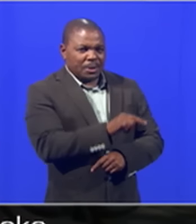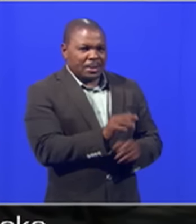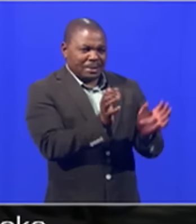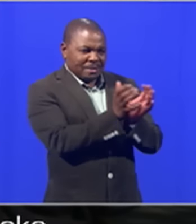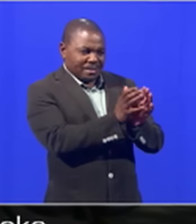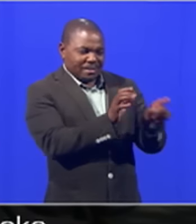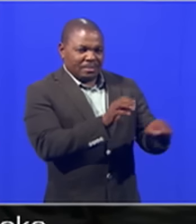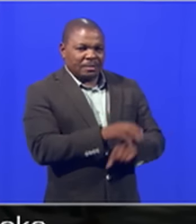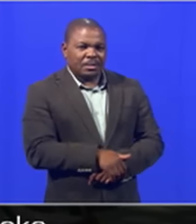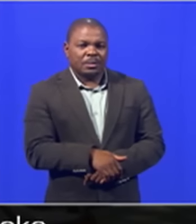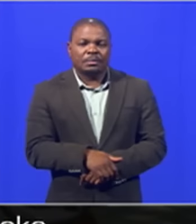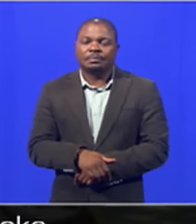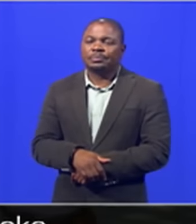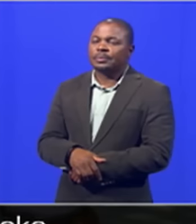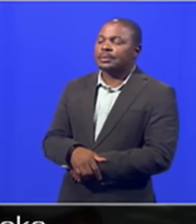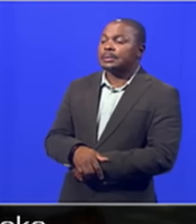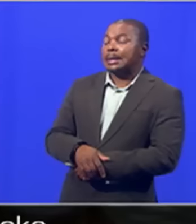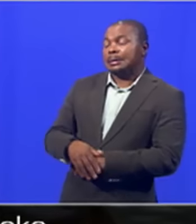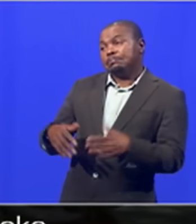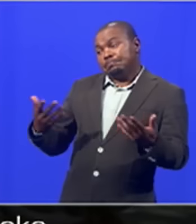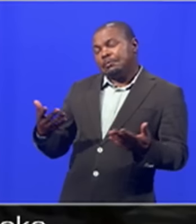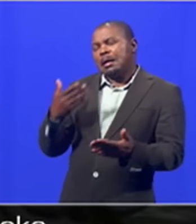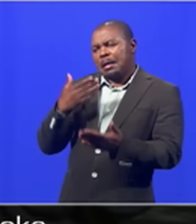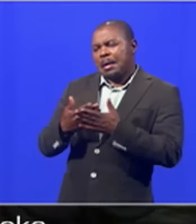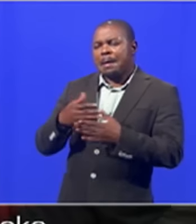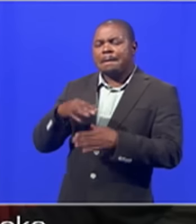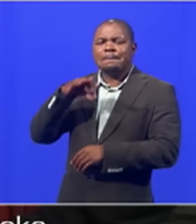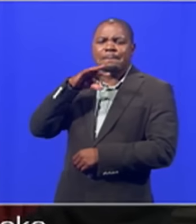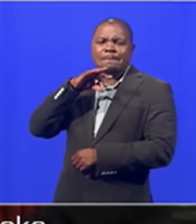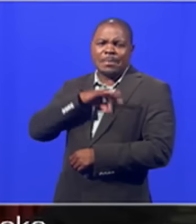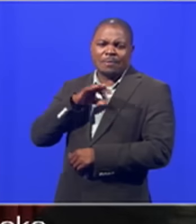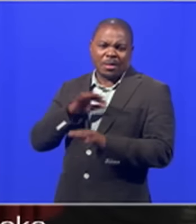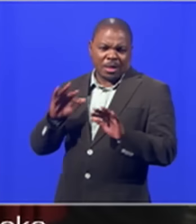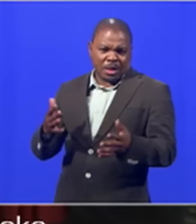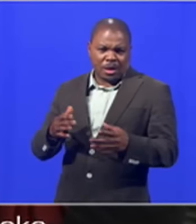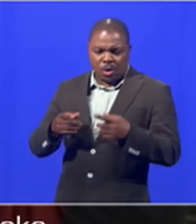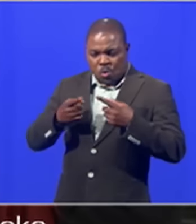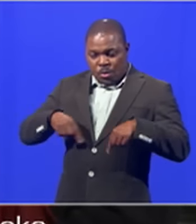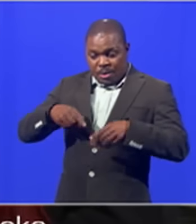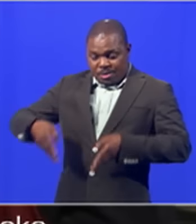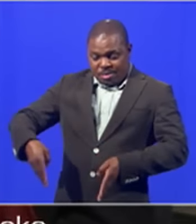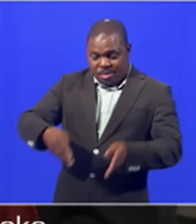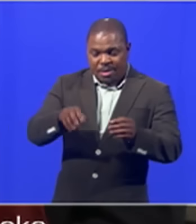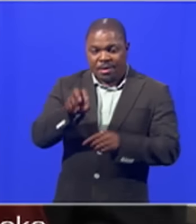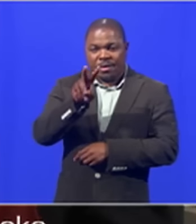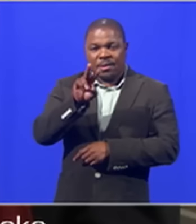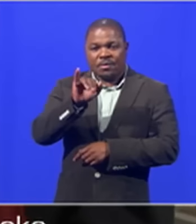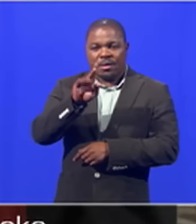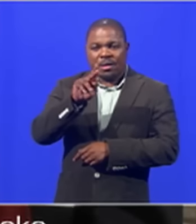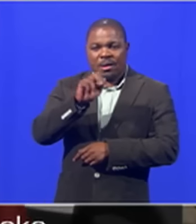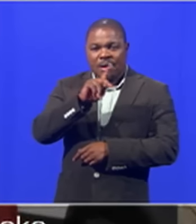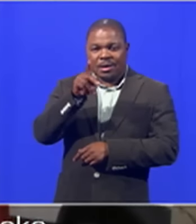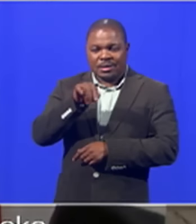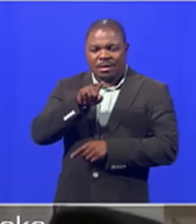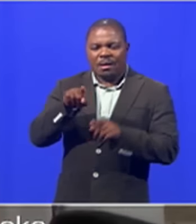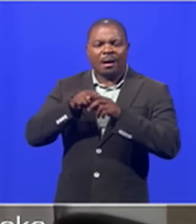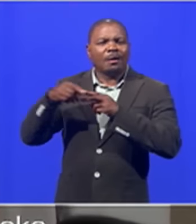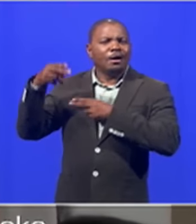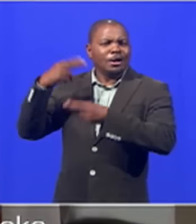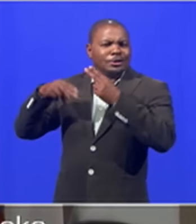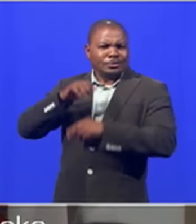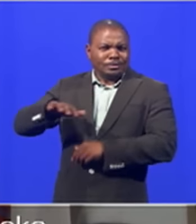summit e tlang so it la benefits ka hore the cause bona re mo Vilakazi, so it's like a heritage site,